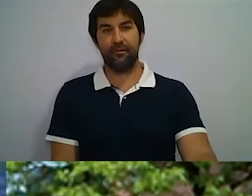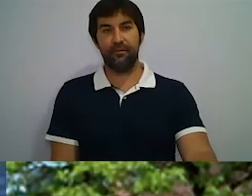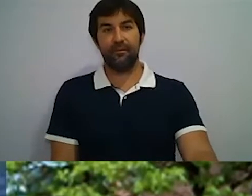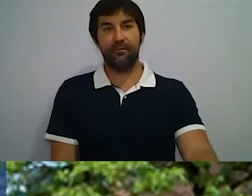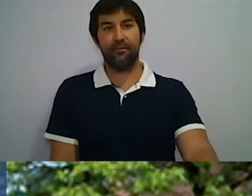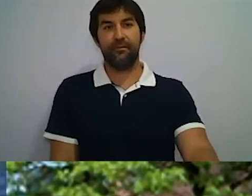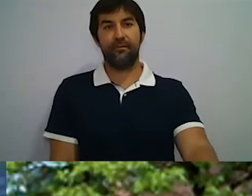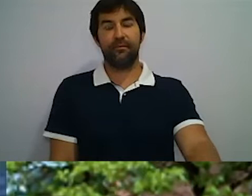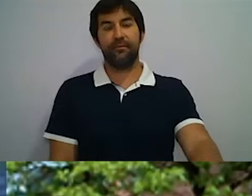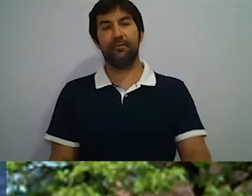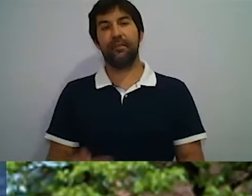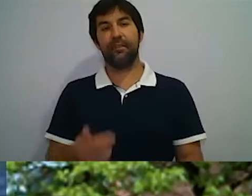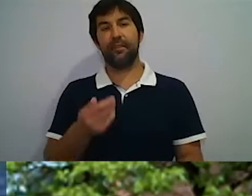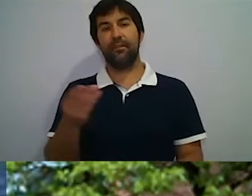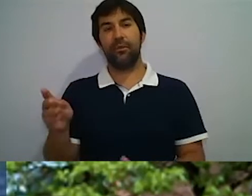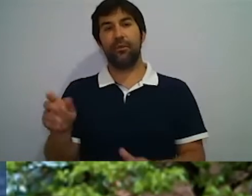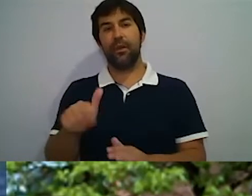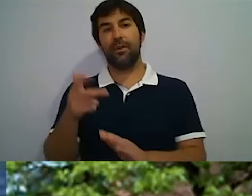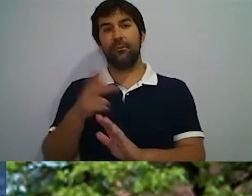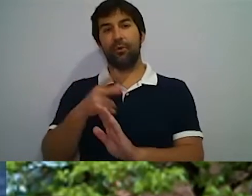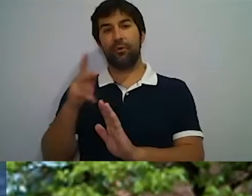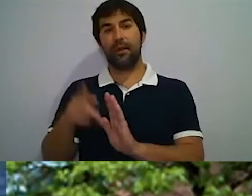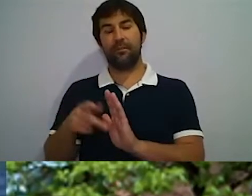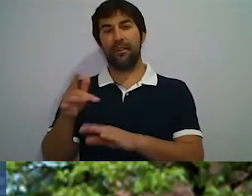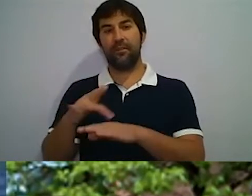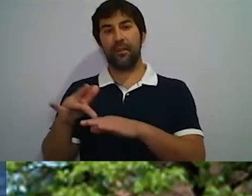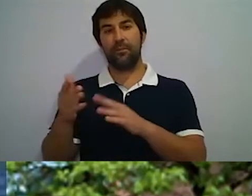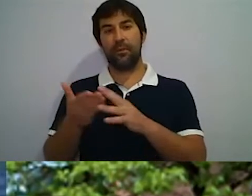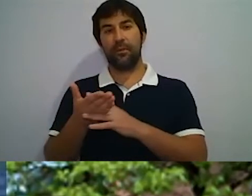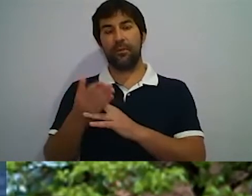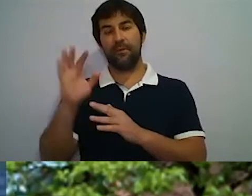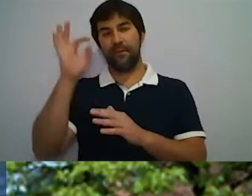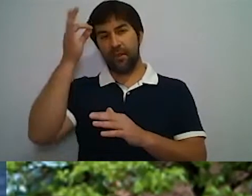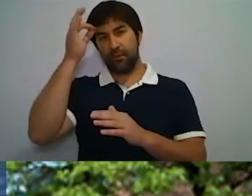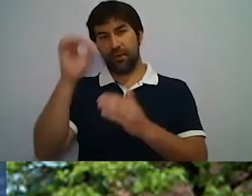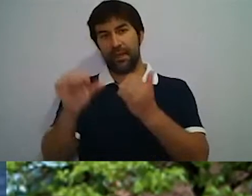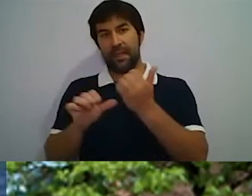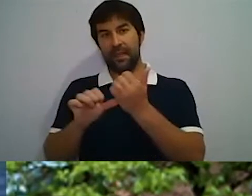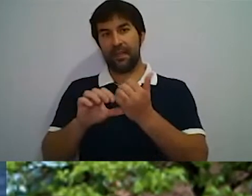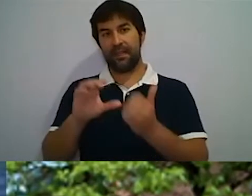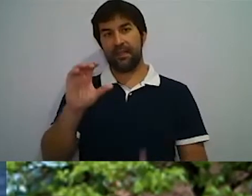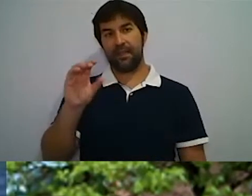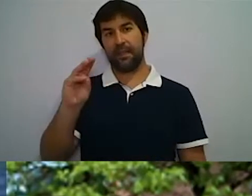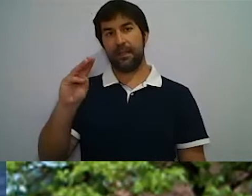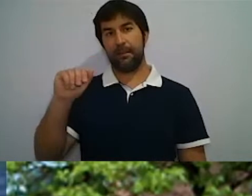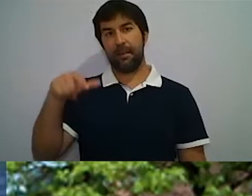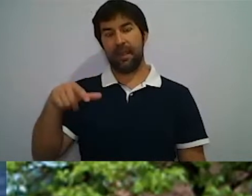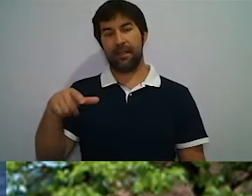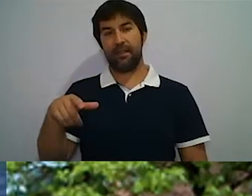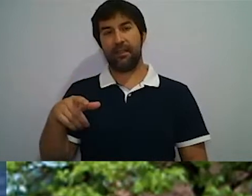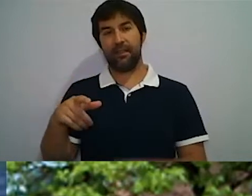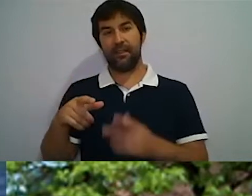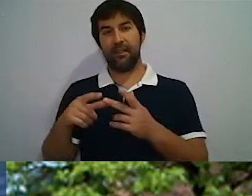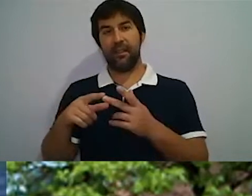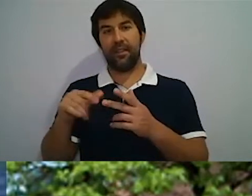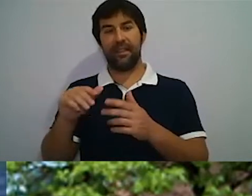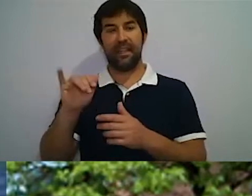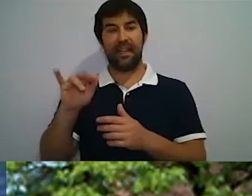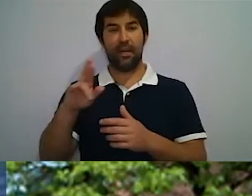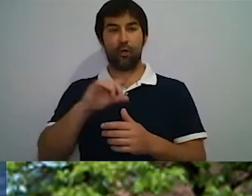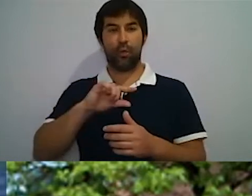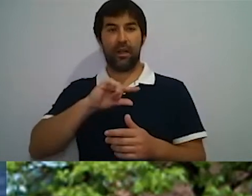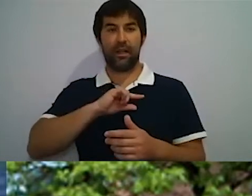there are a great number of them. Traffic calming projects usually can be both designed and implemented in the same